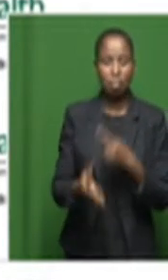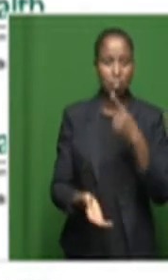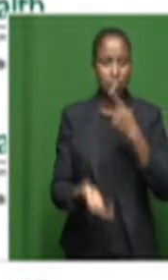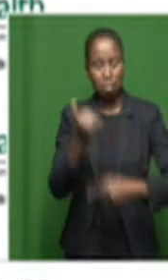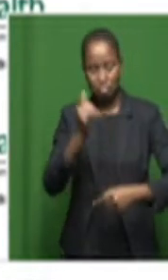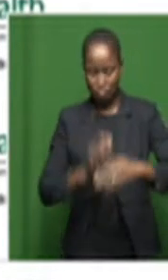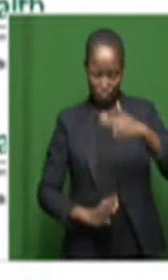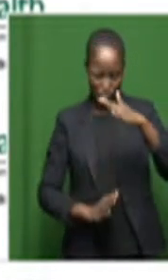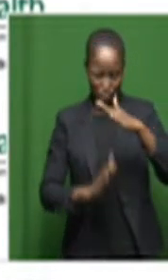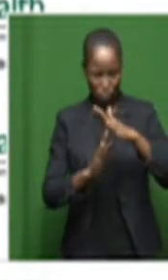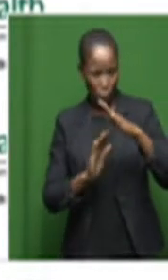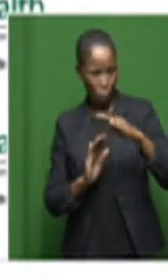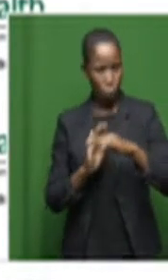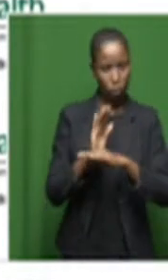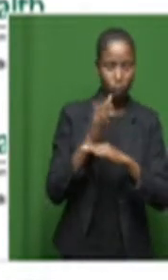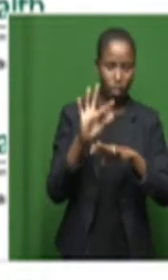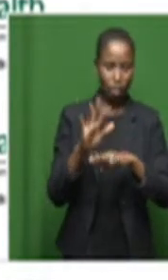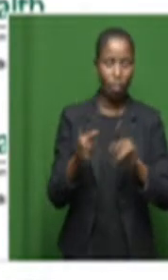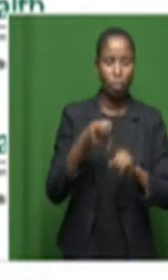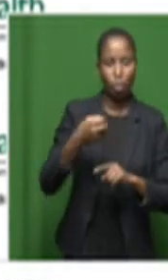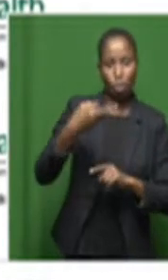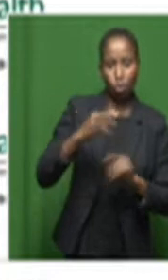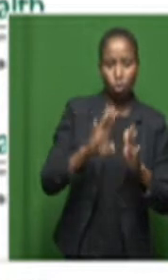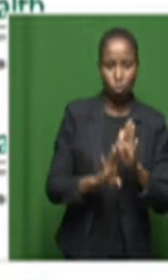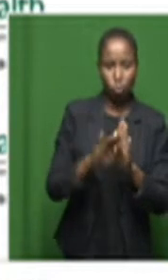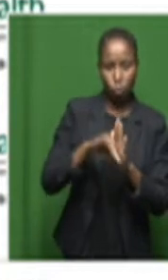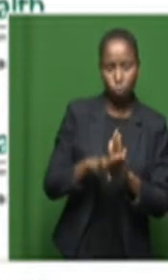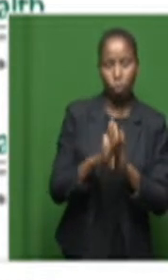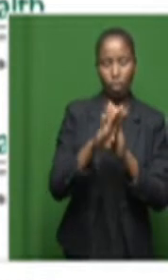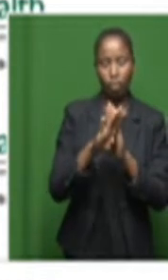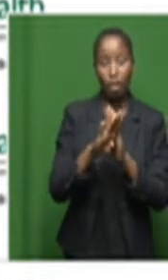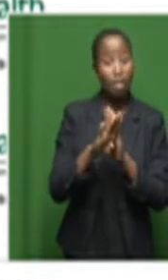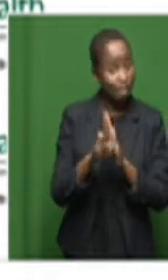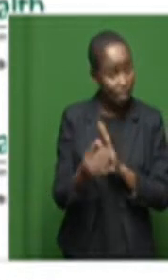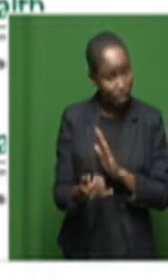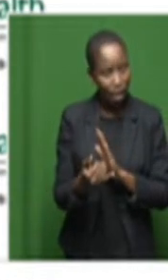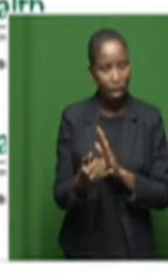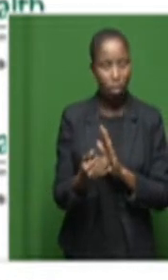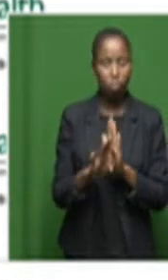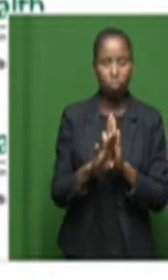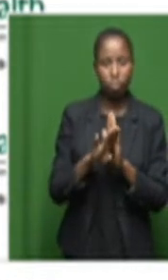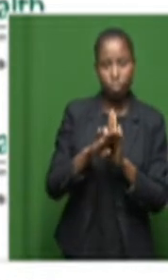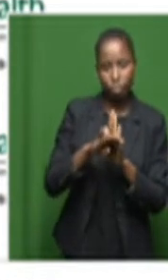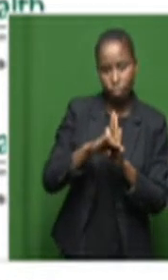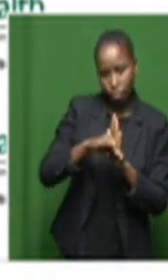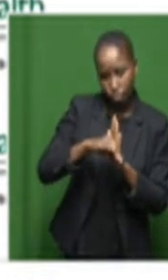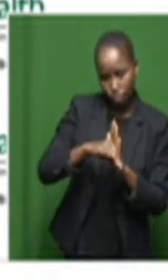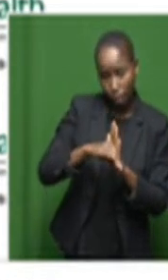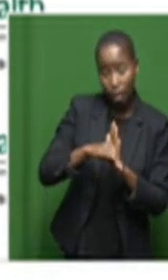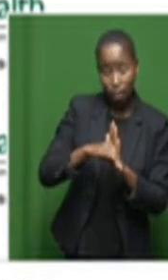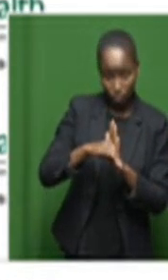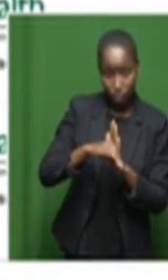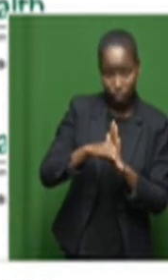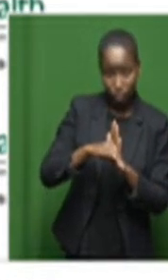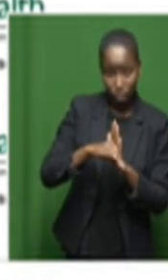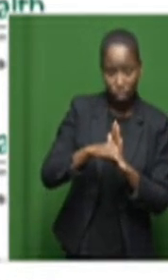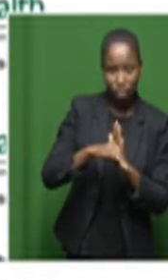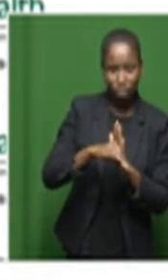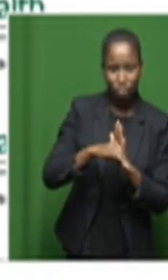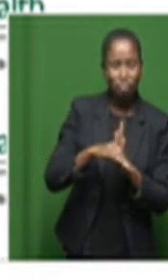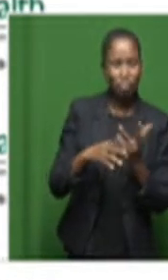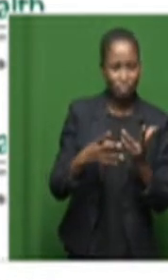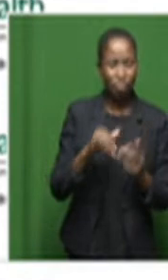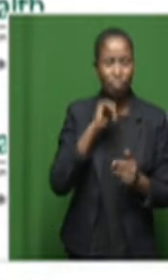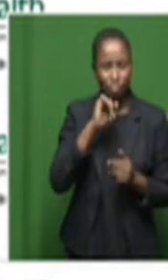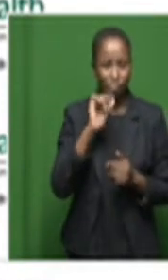of its third wave and is currently on a continuous downward slope. But as we have seen in